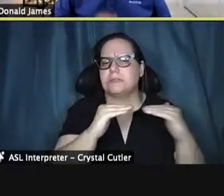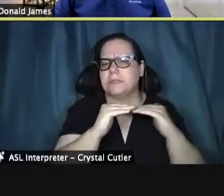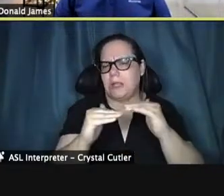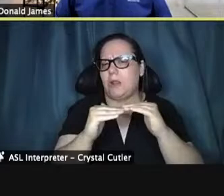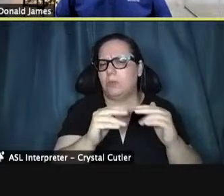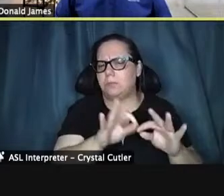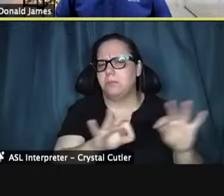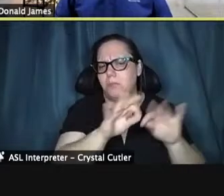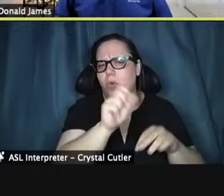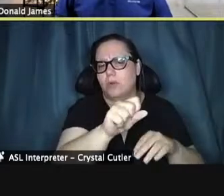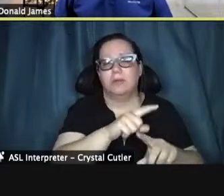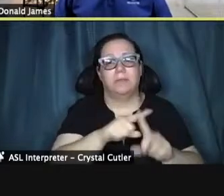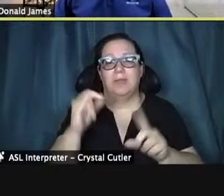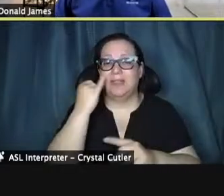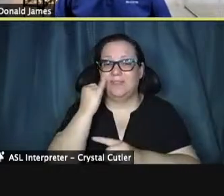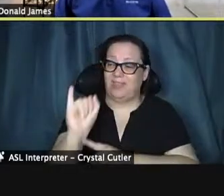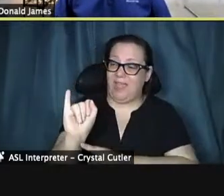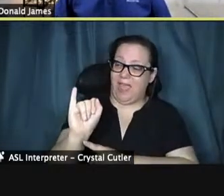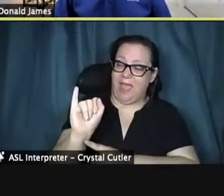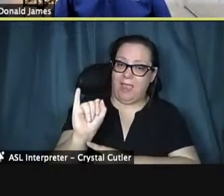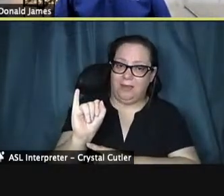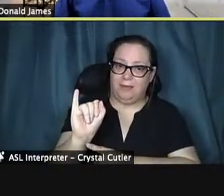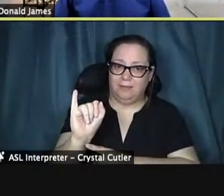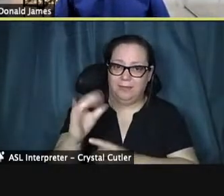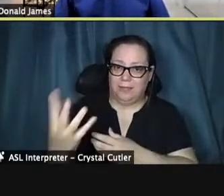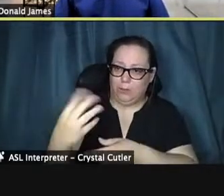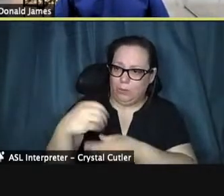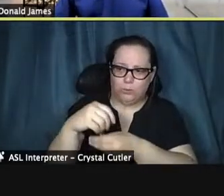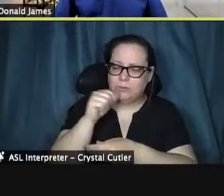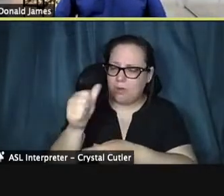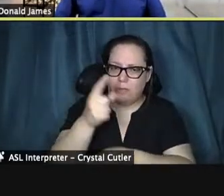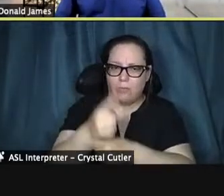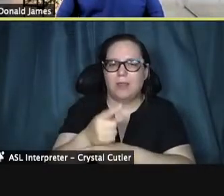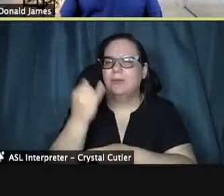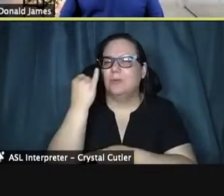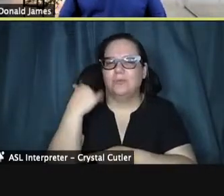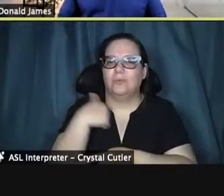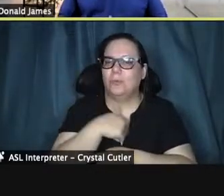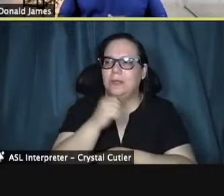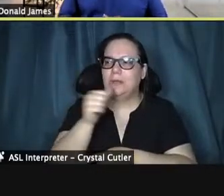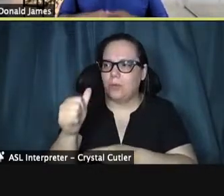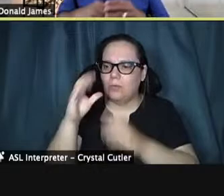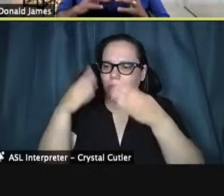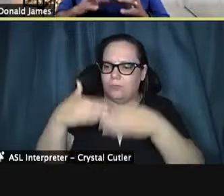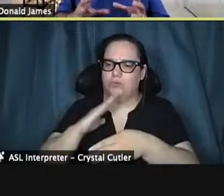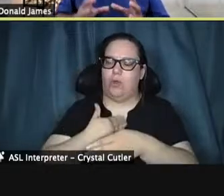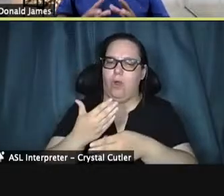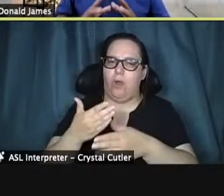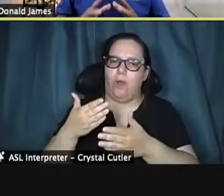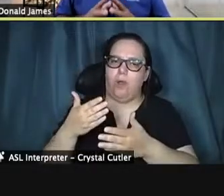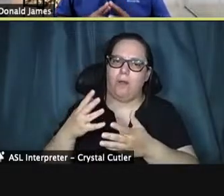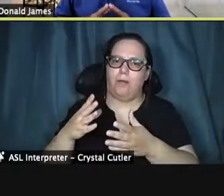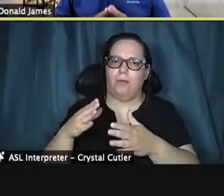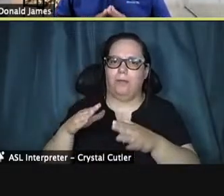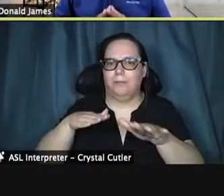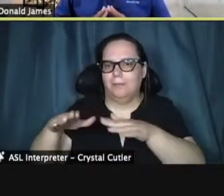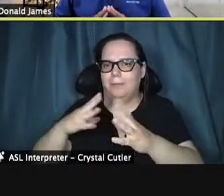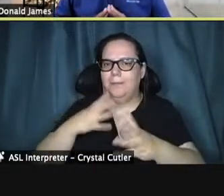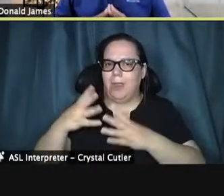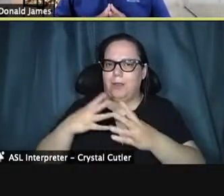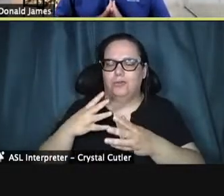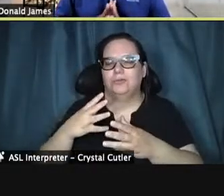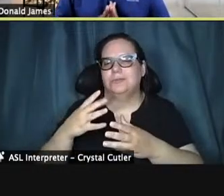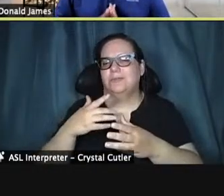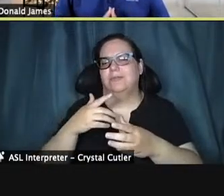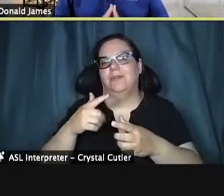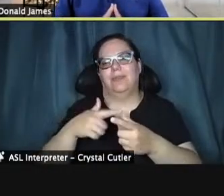get your I right, if we don't work on our manners, then we will likely place our success on